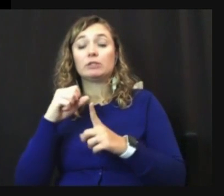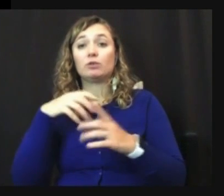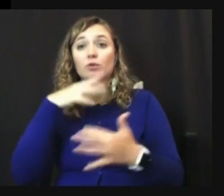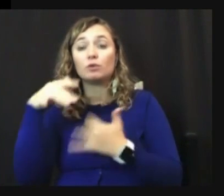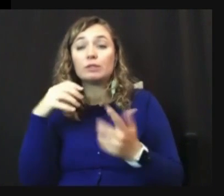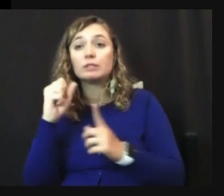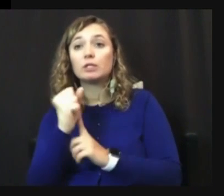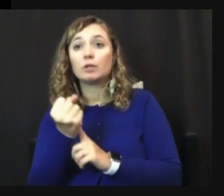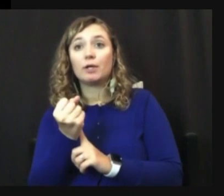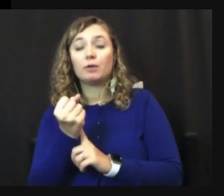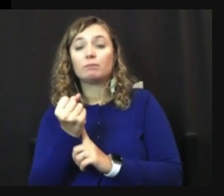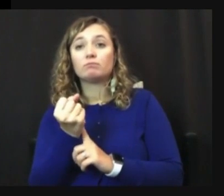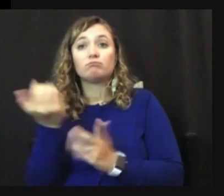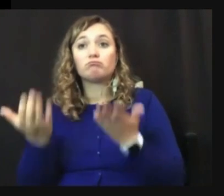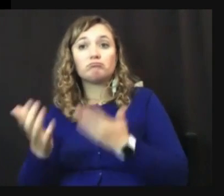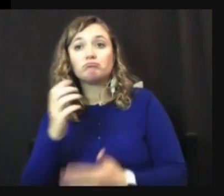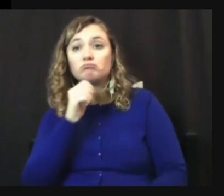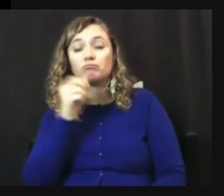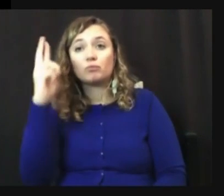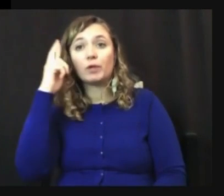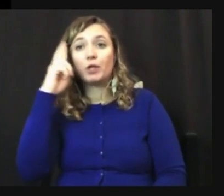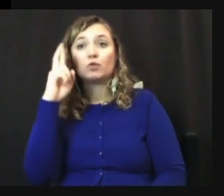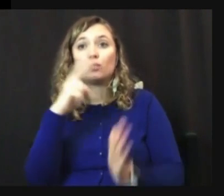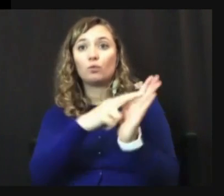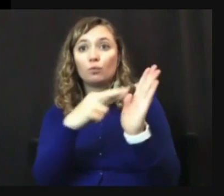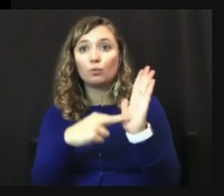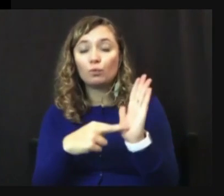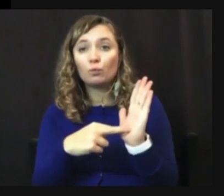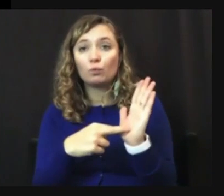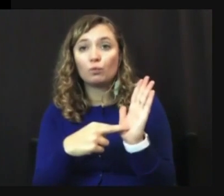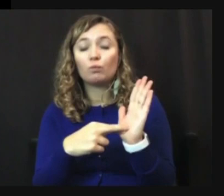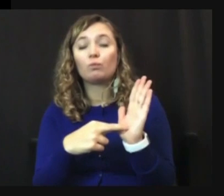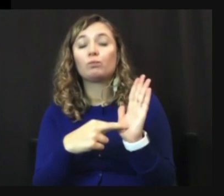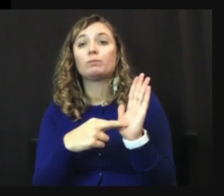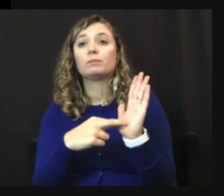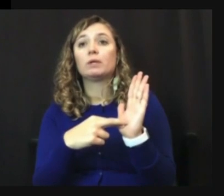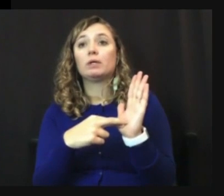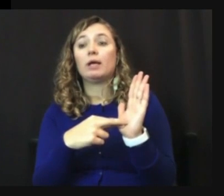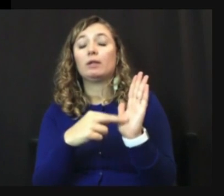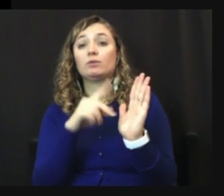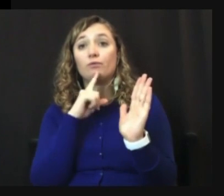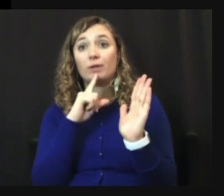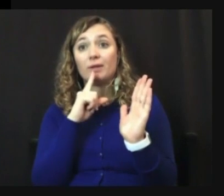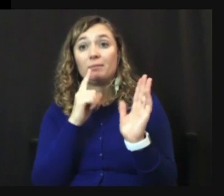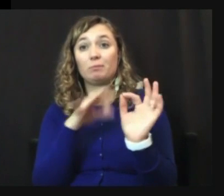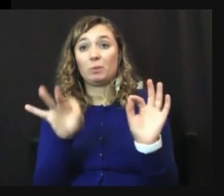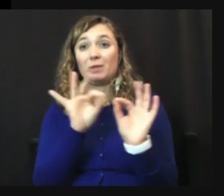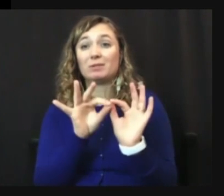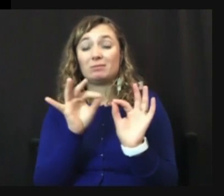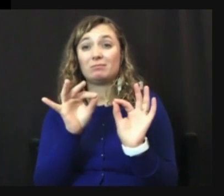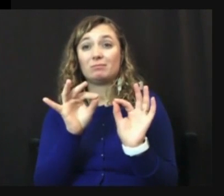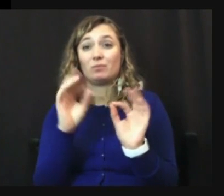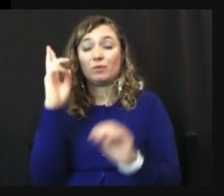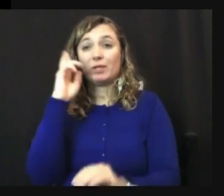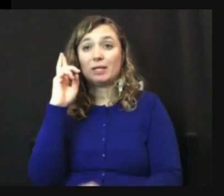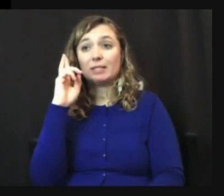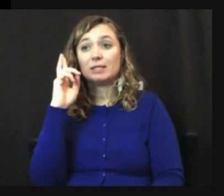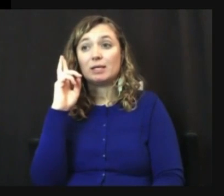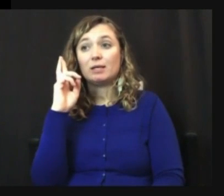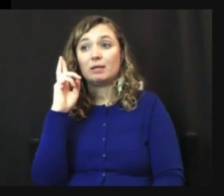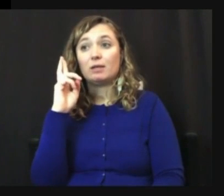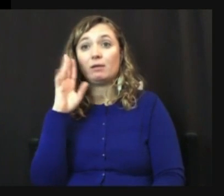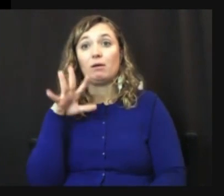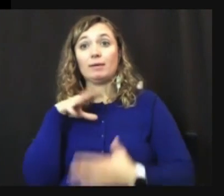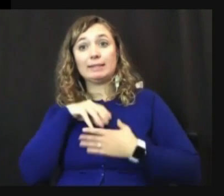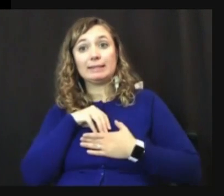the rules are different from our rules. And I think it's really important to get into autistic